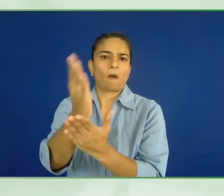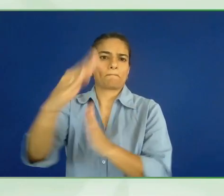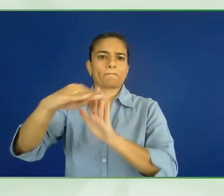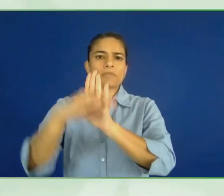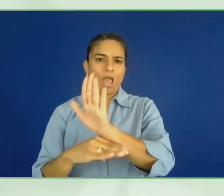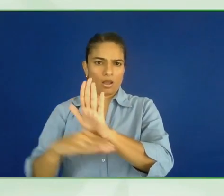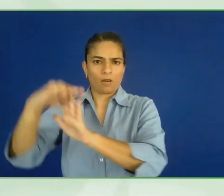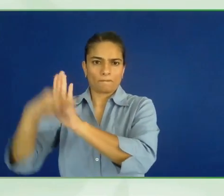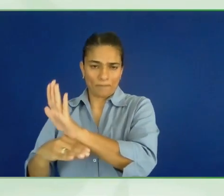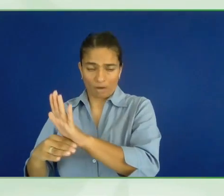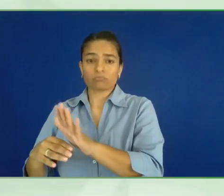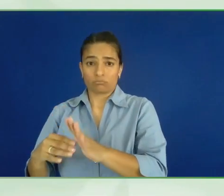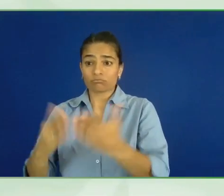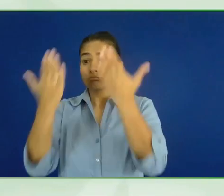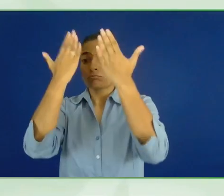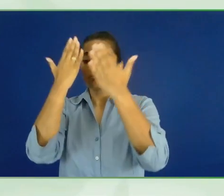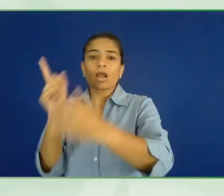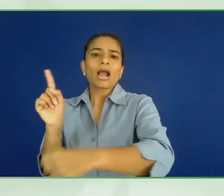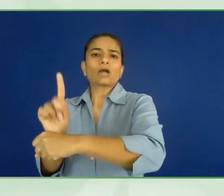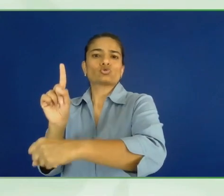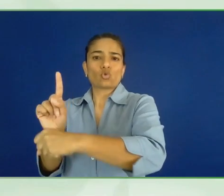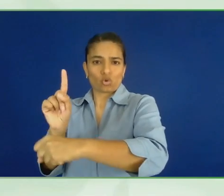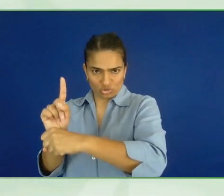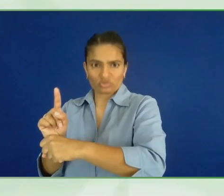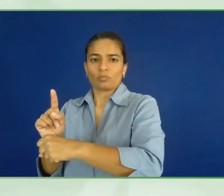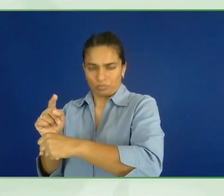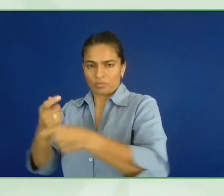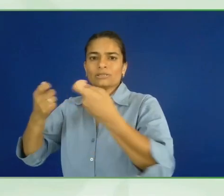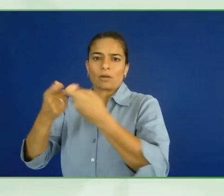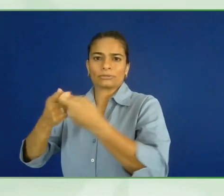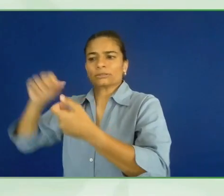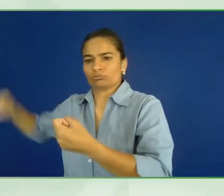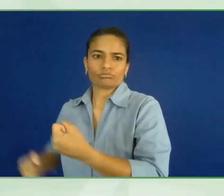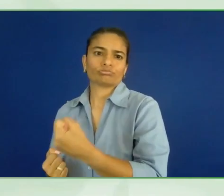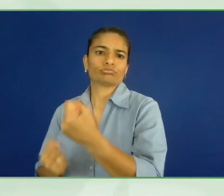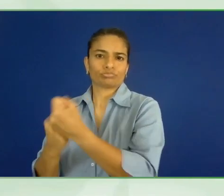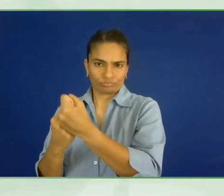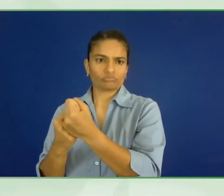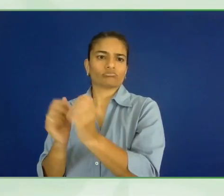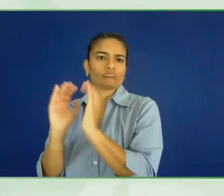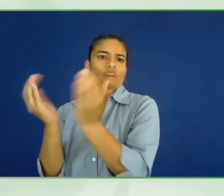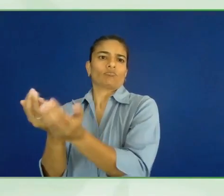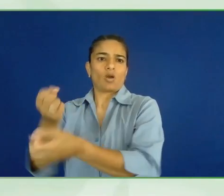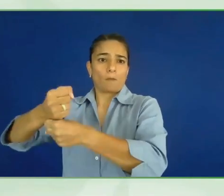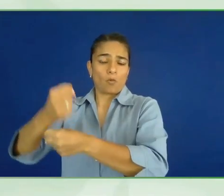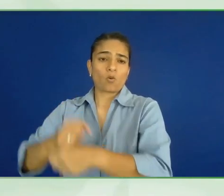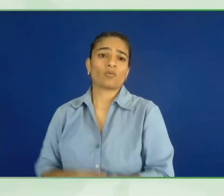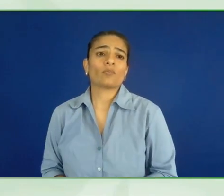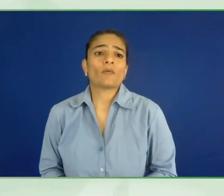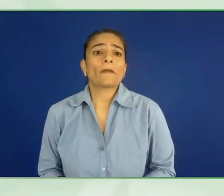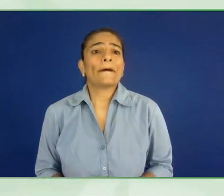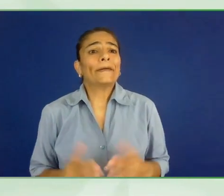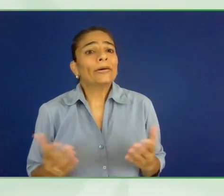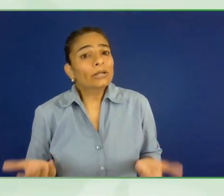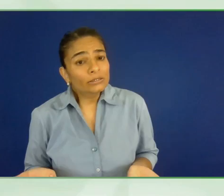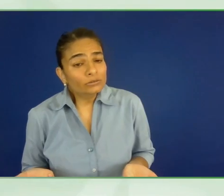by employment. However, law so far has not so